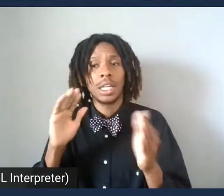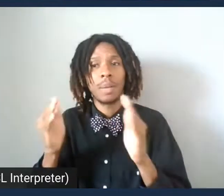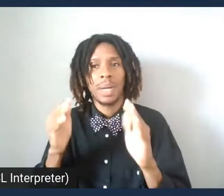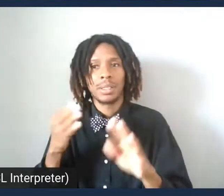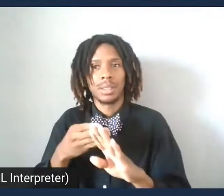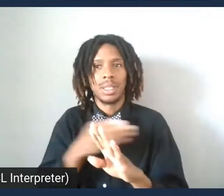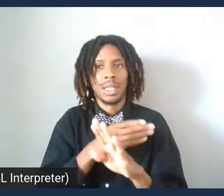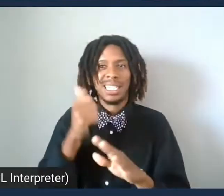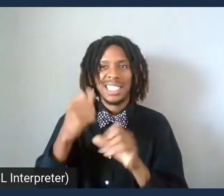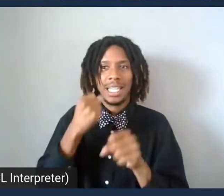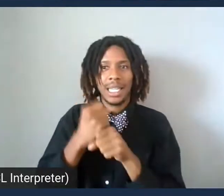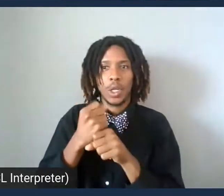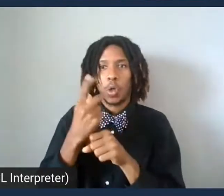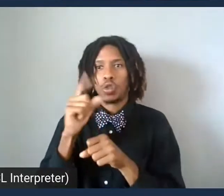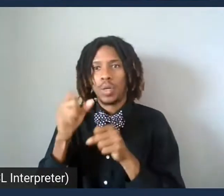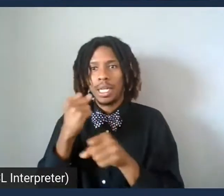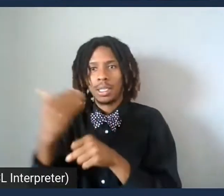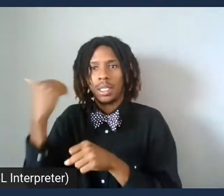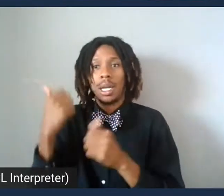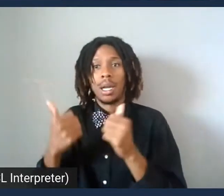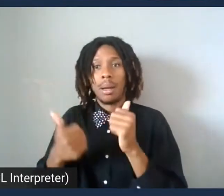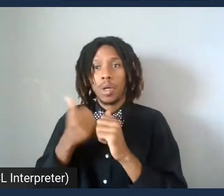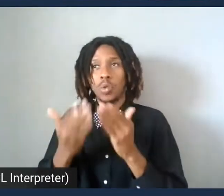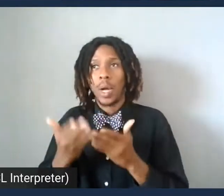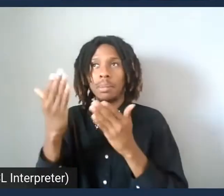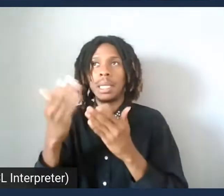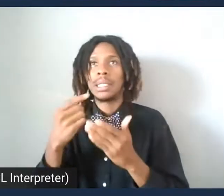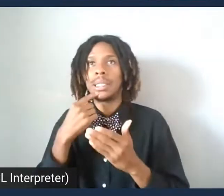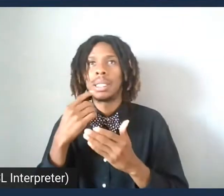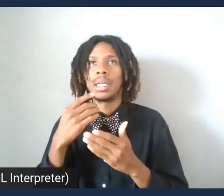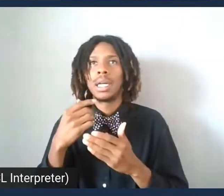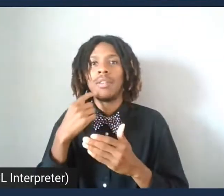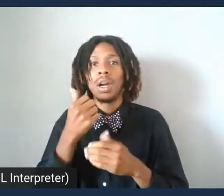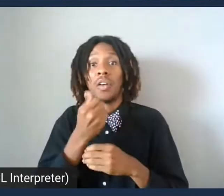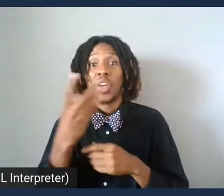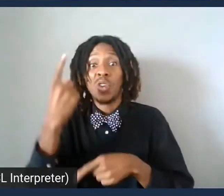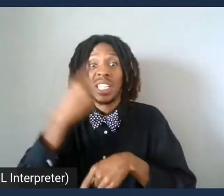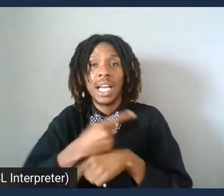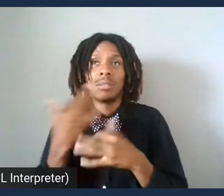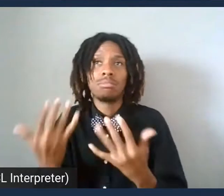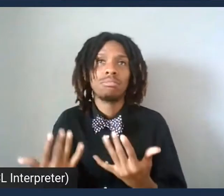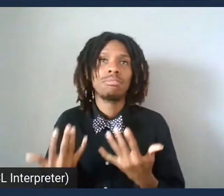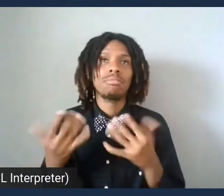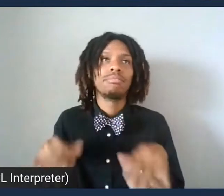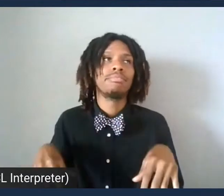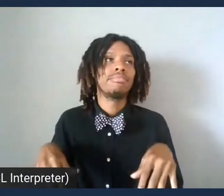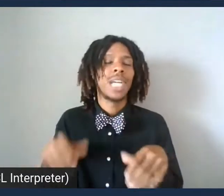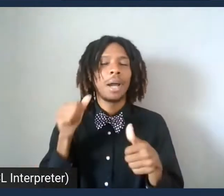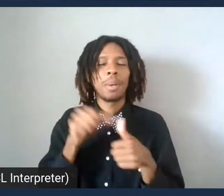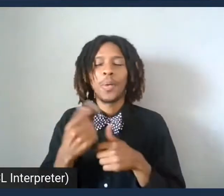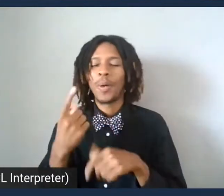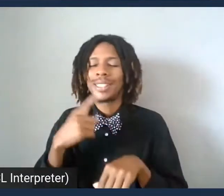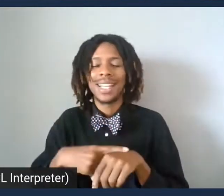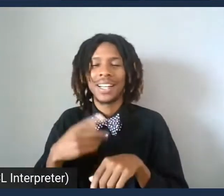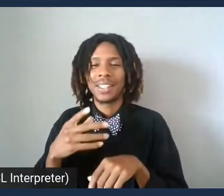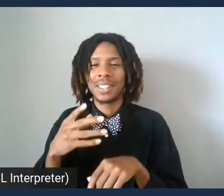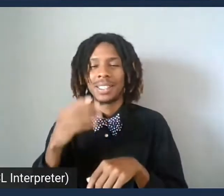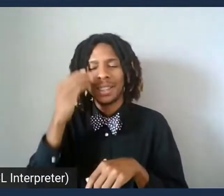a decade or two ago, where most recommendations were like multiple days. Or I seem to remember a website I did in like,